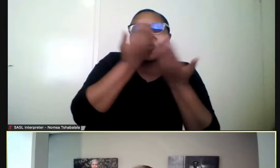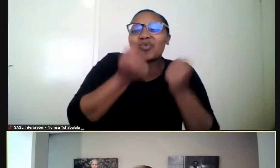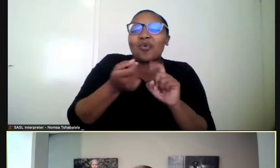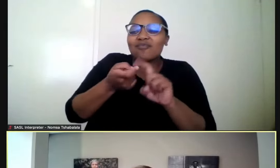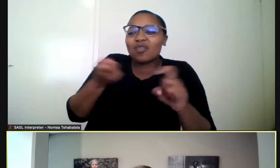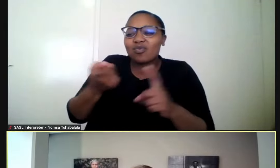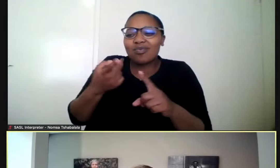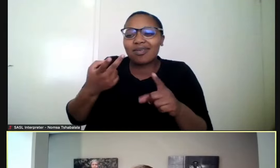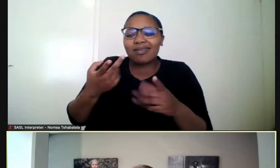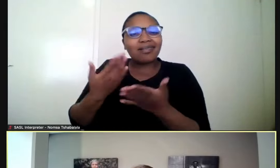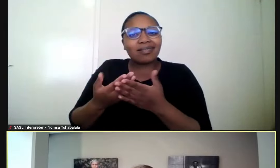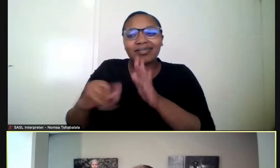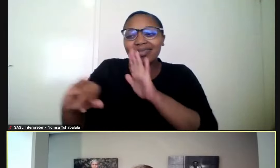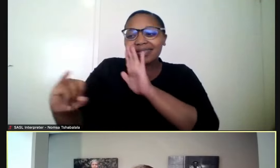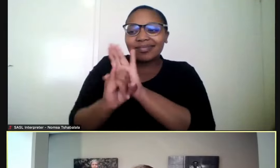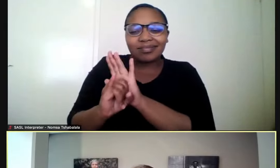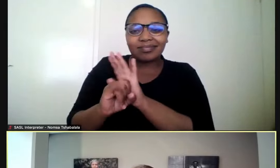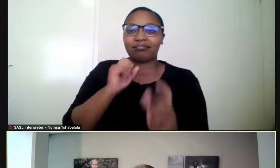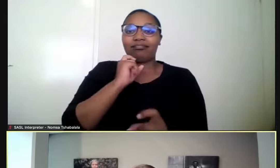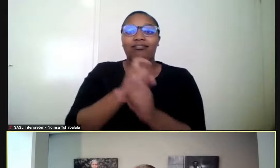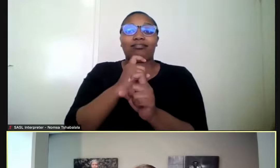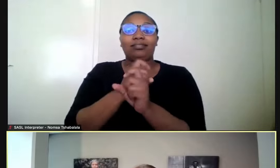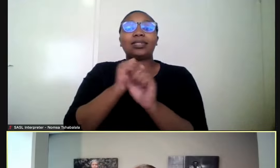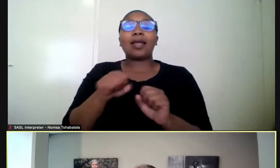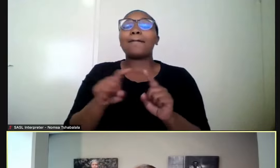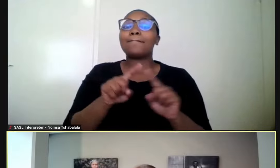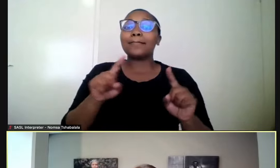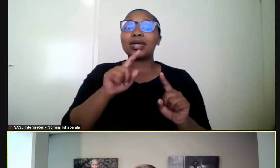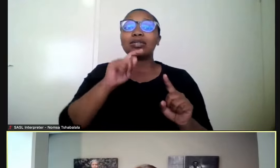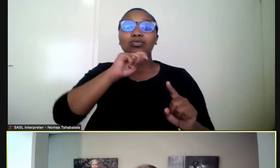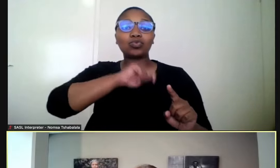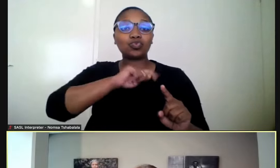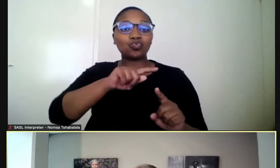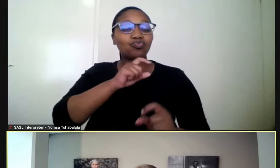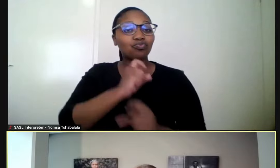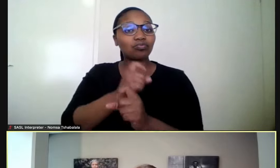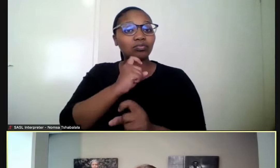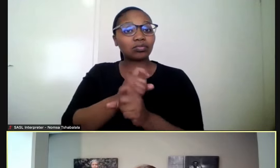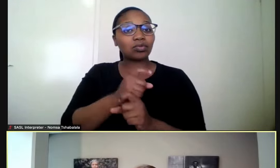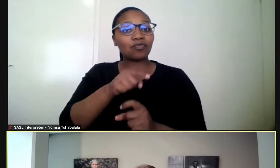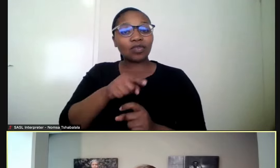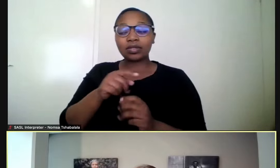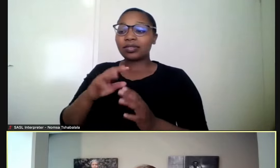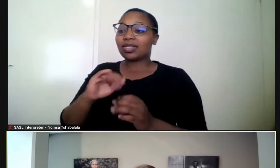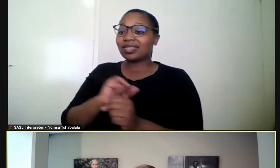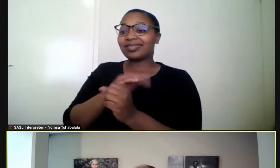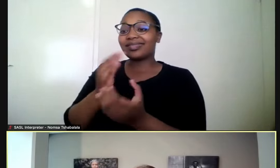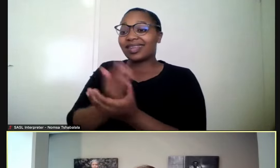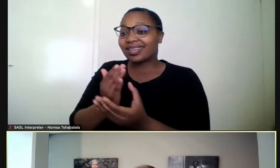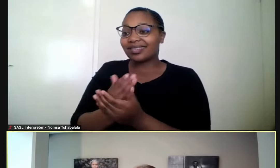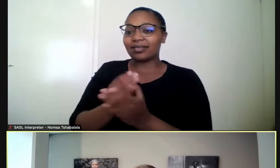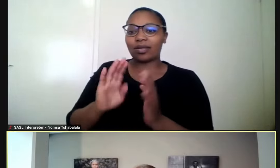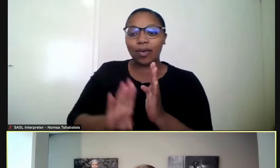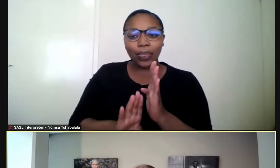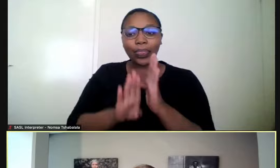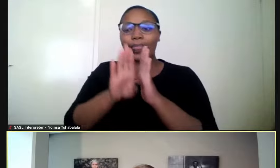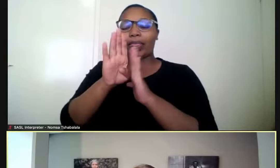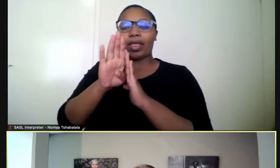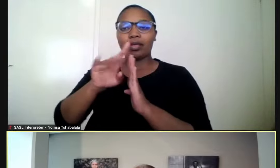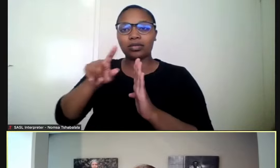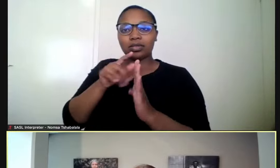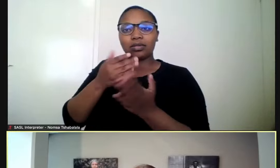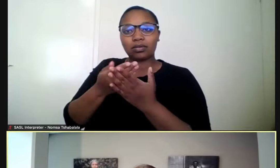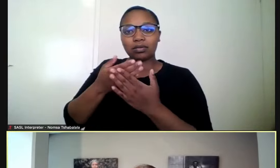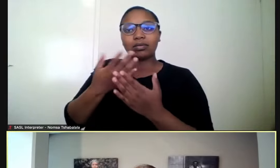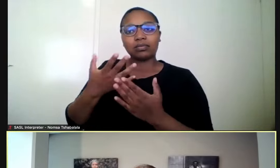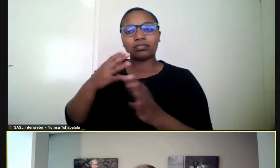know that is unfortunately is causing the resurgence of case on Gauteng, and that we have a marker for that